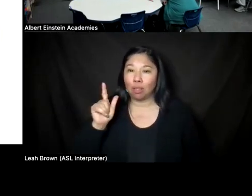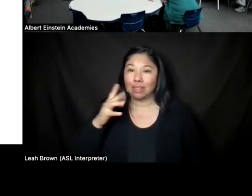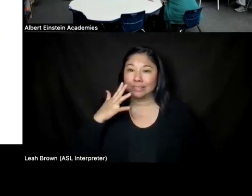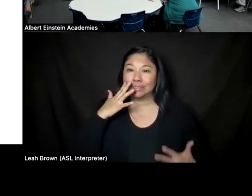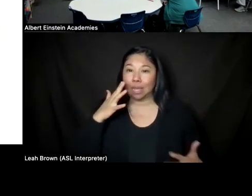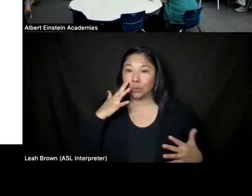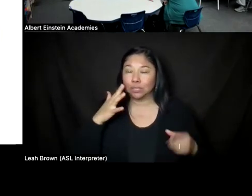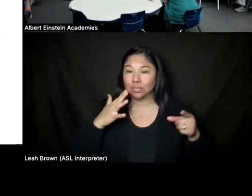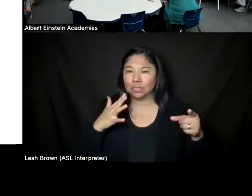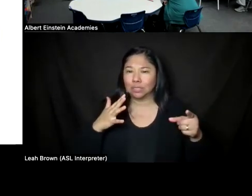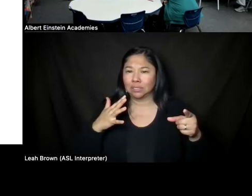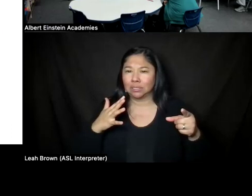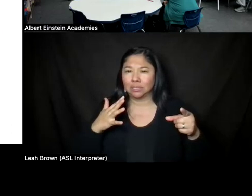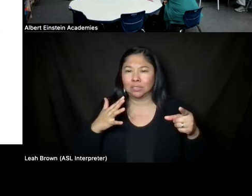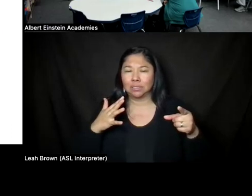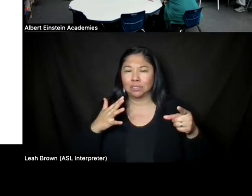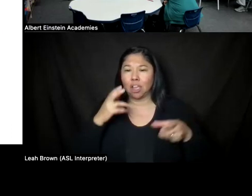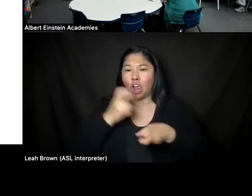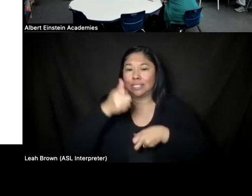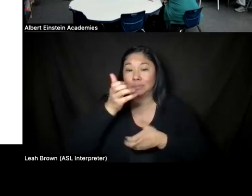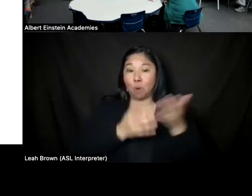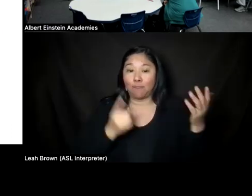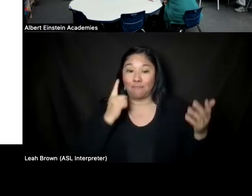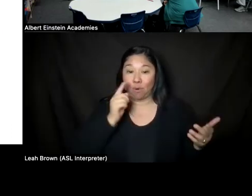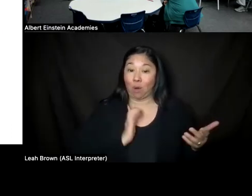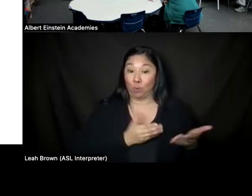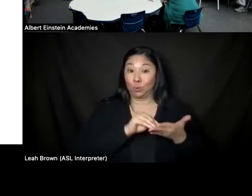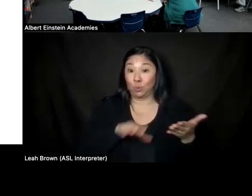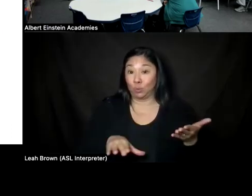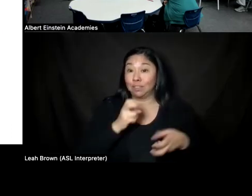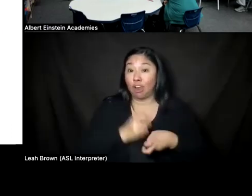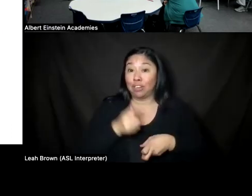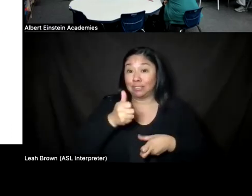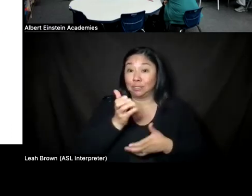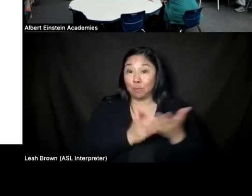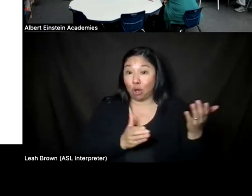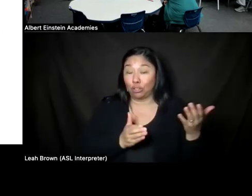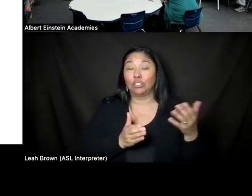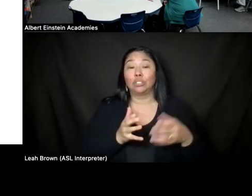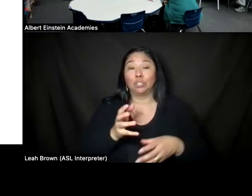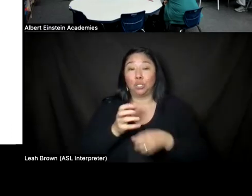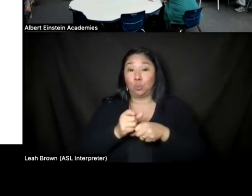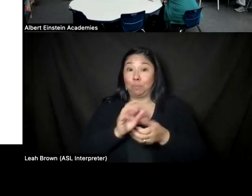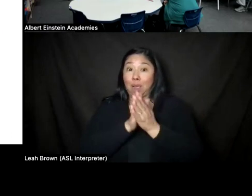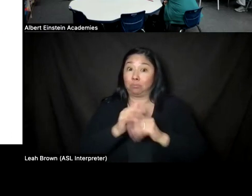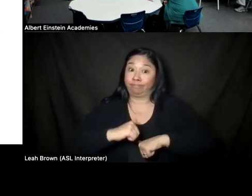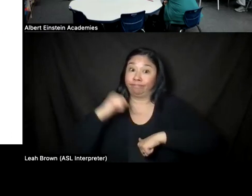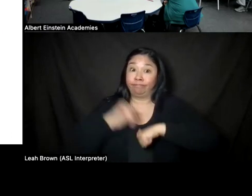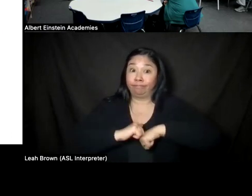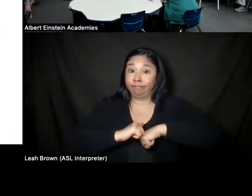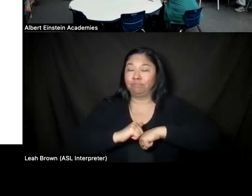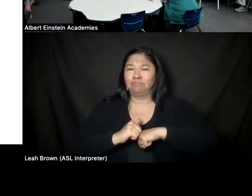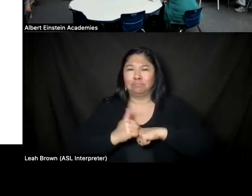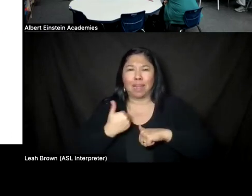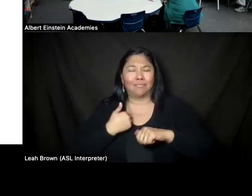are the hardest part for our students to really get solid on, because there's different sounds.